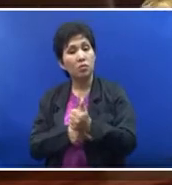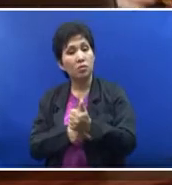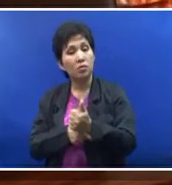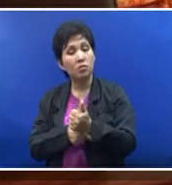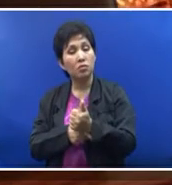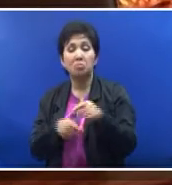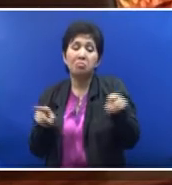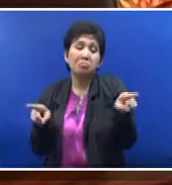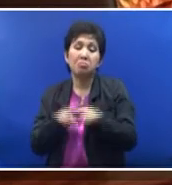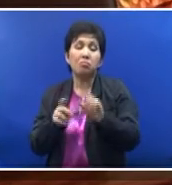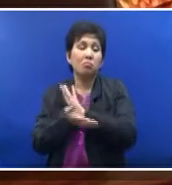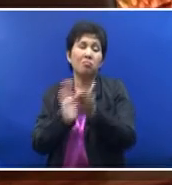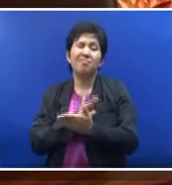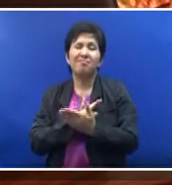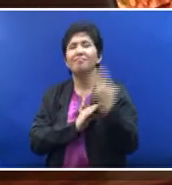usual practice.